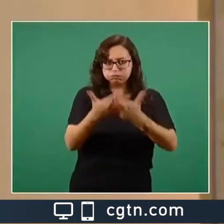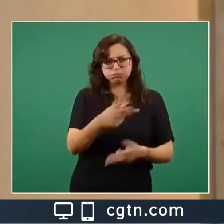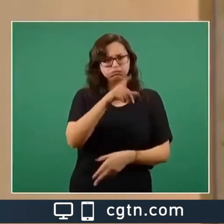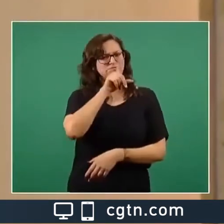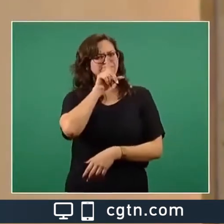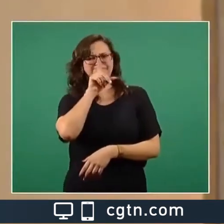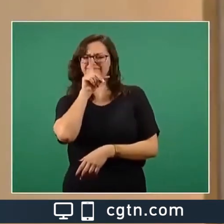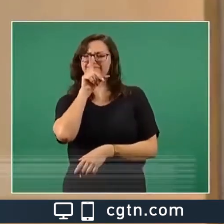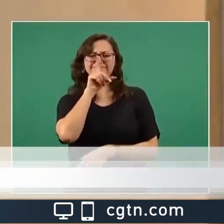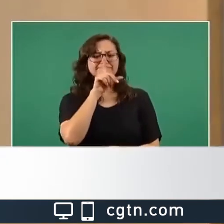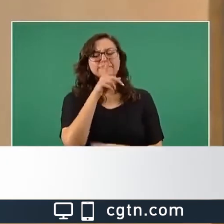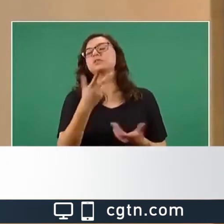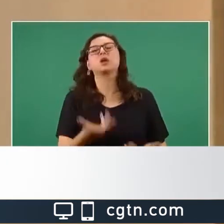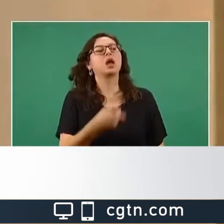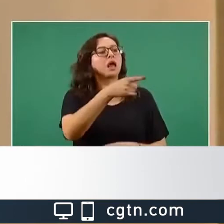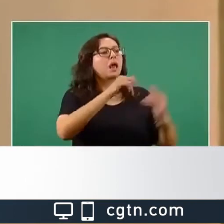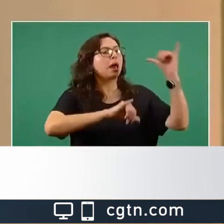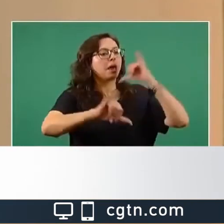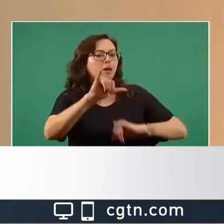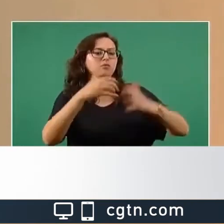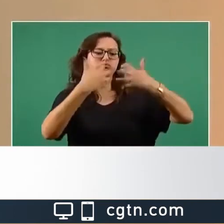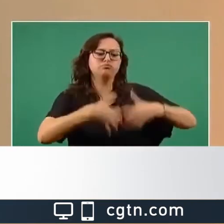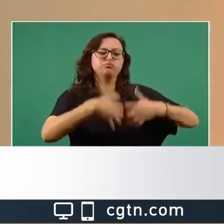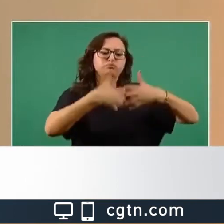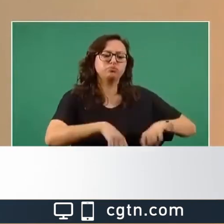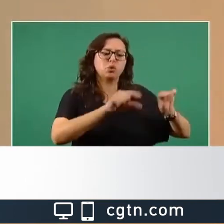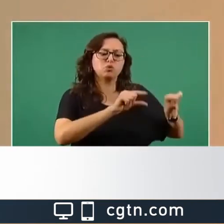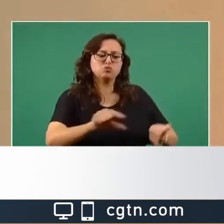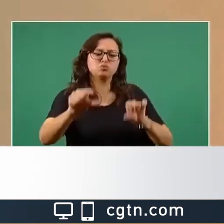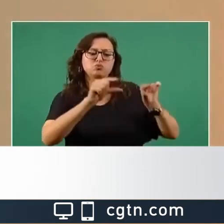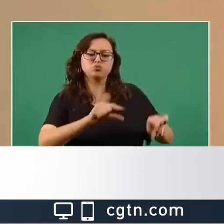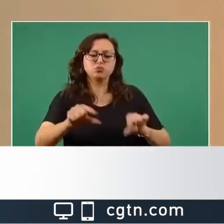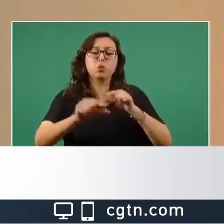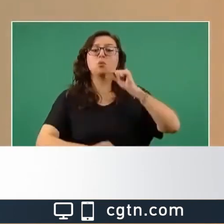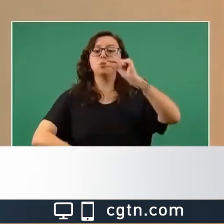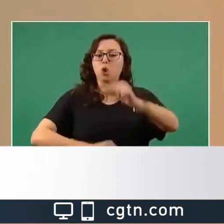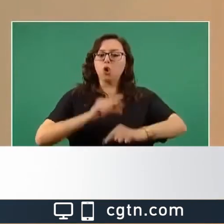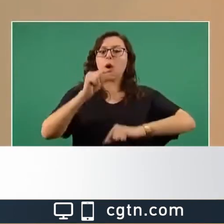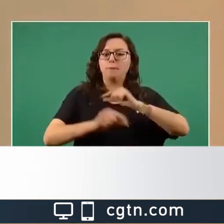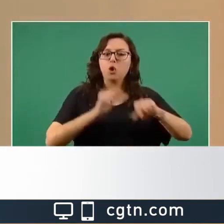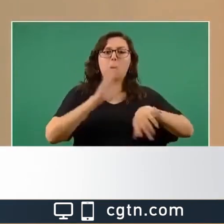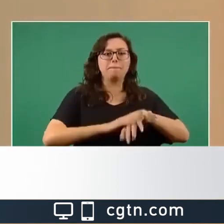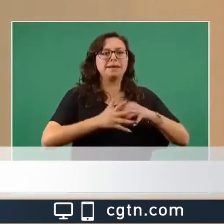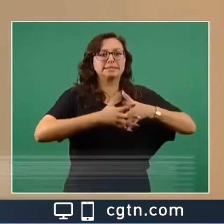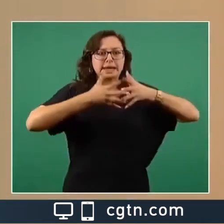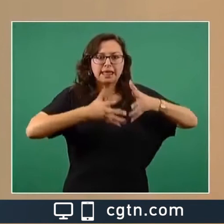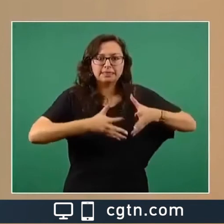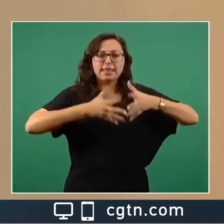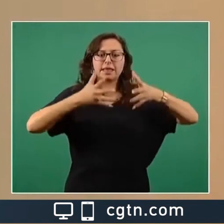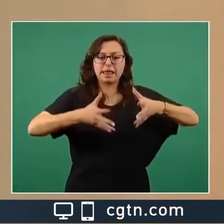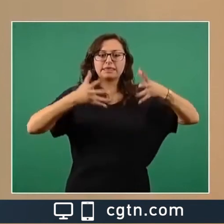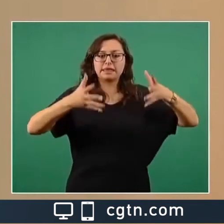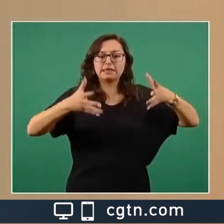Each company that makes a COVID vaccine has a certain production capacity. Fortunately, that capacity has been increasing,